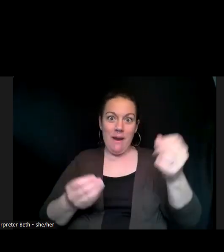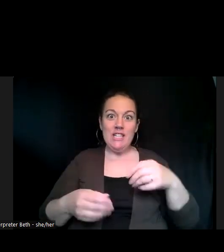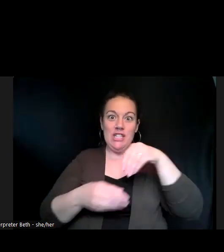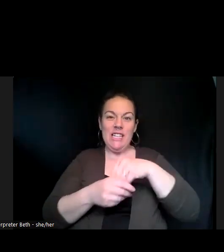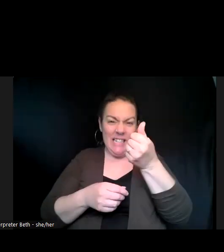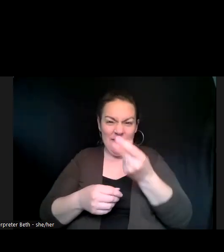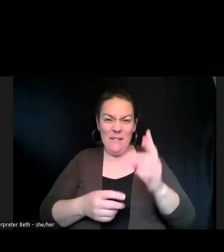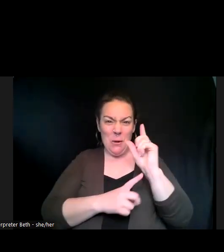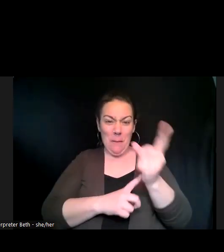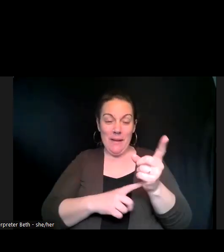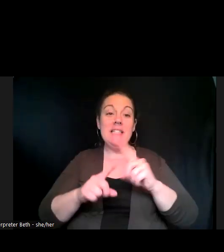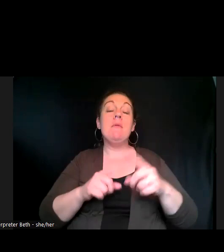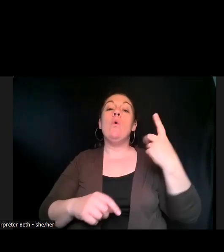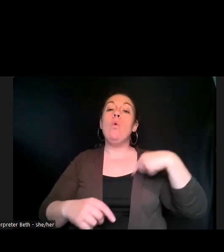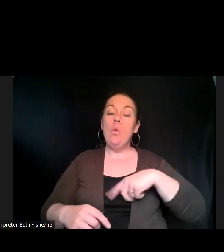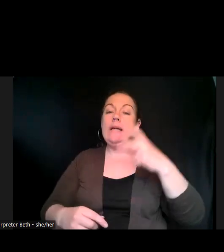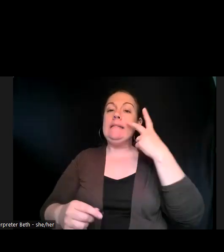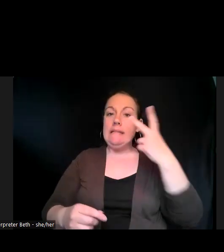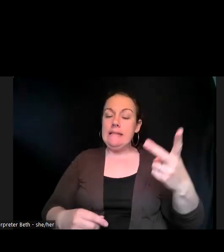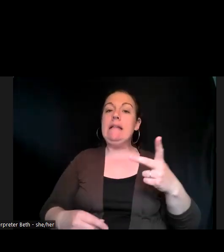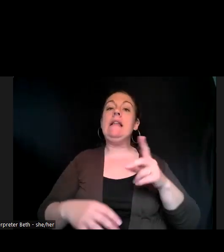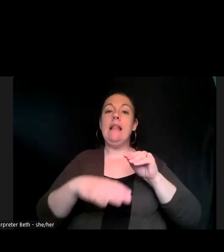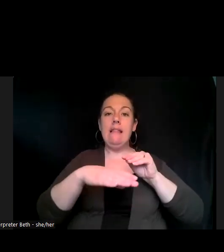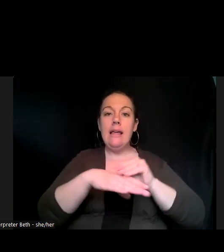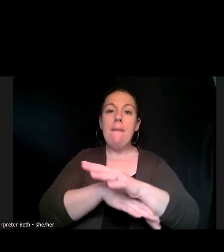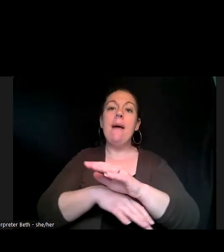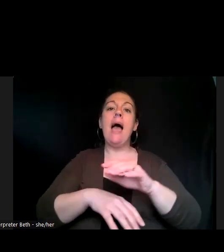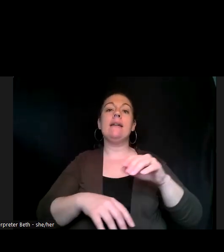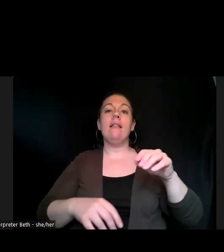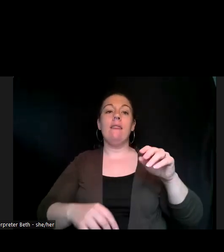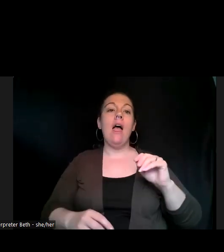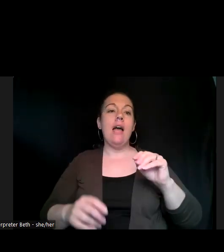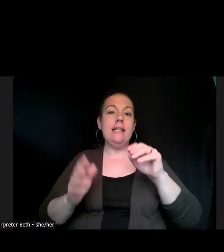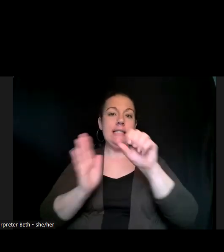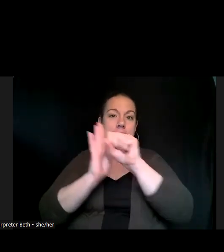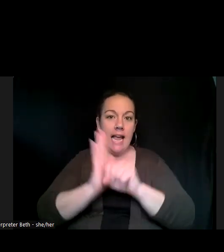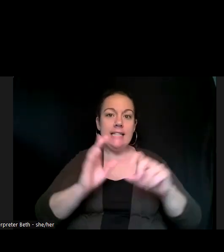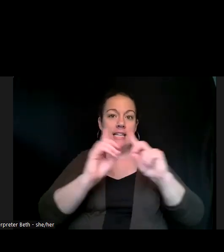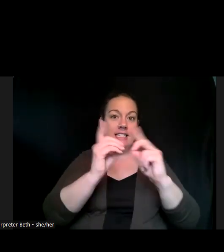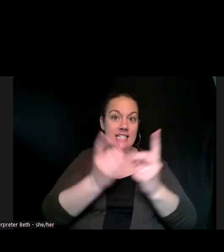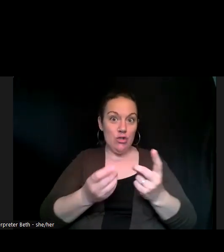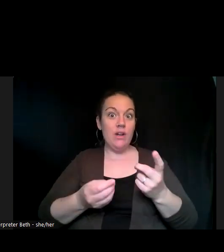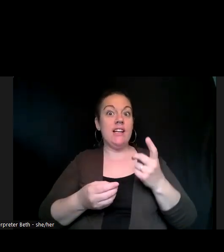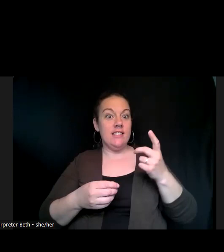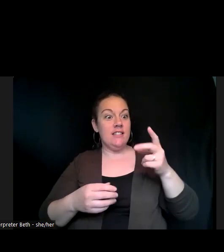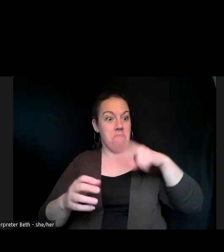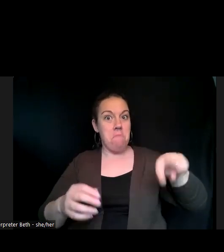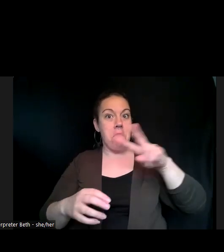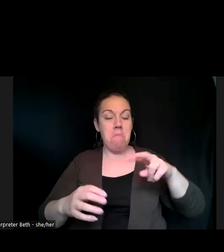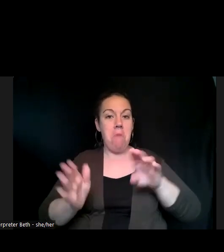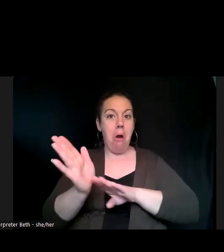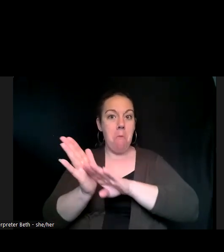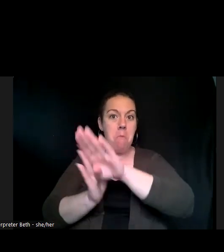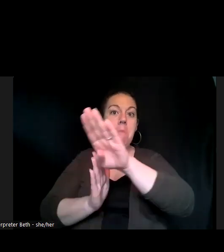We see the impact that states or districts are having with this money, and we see that we are on track to make a